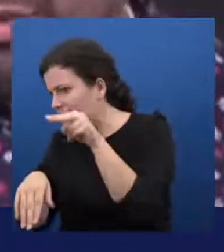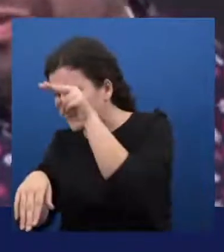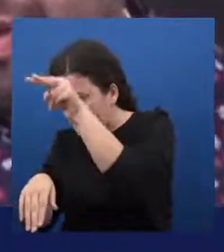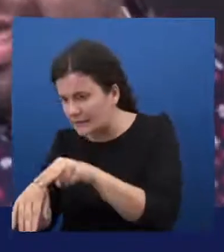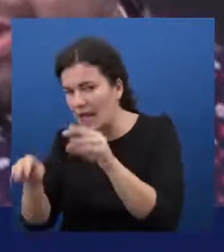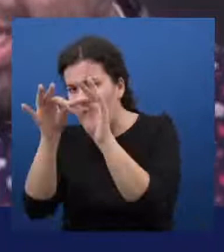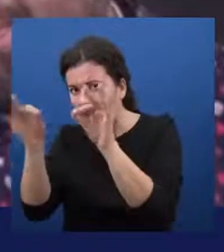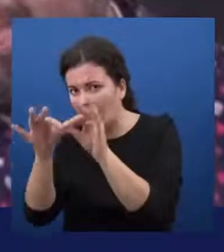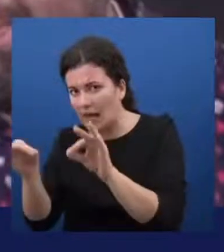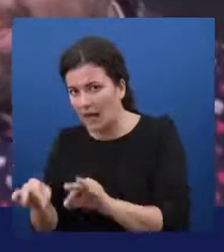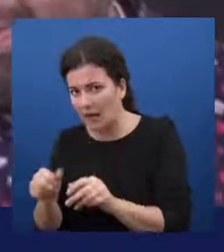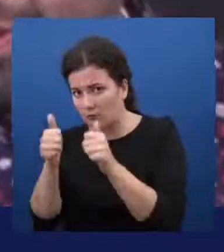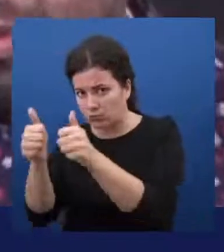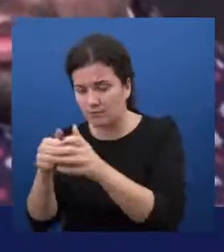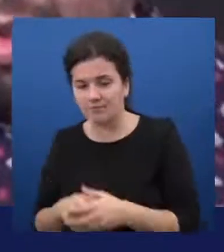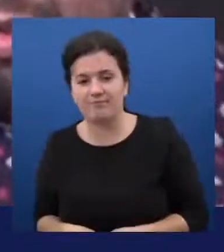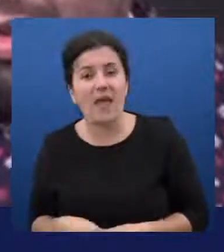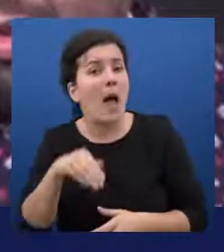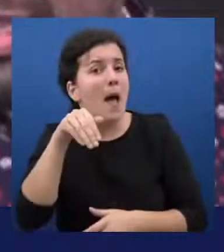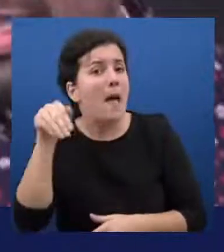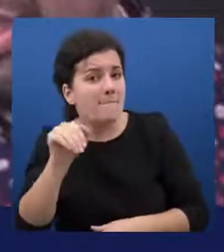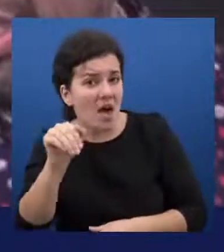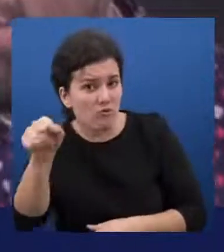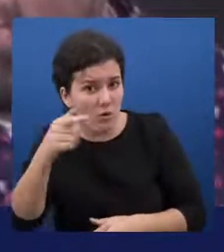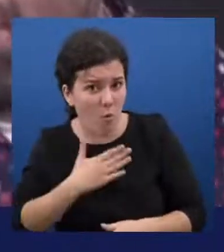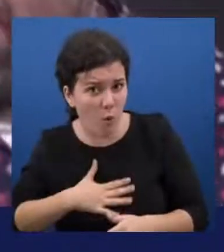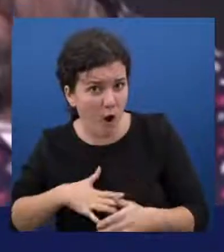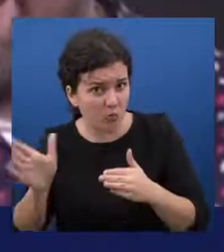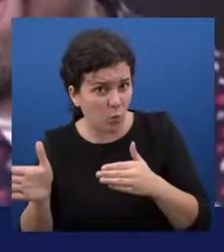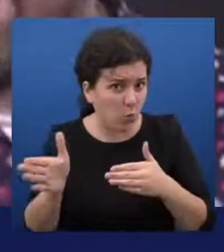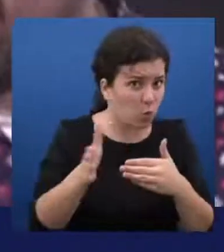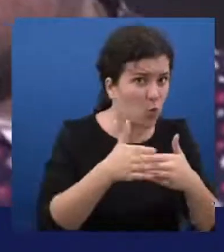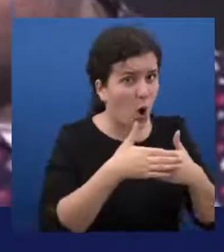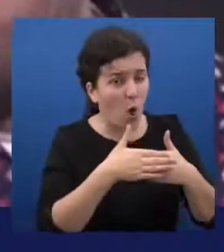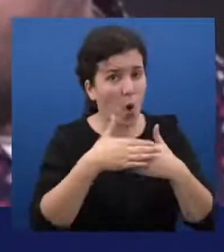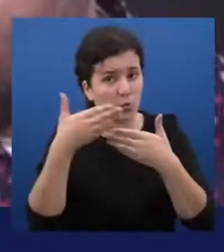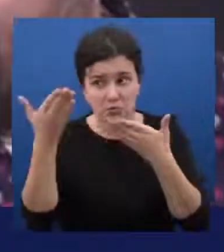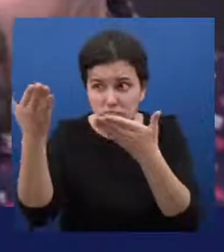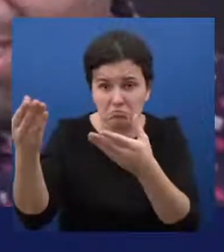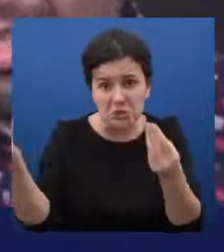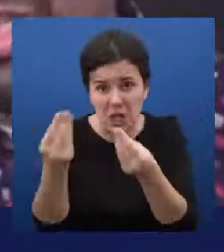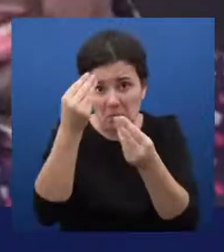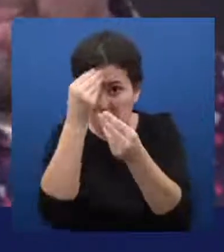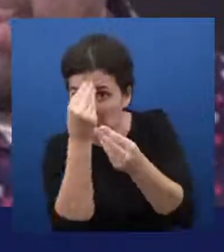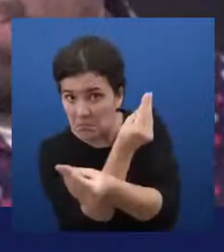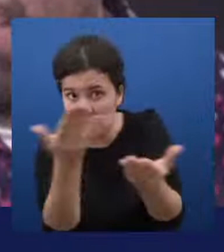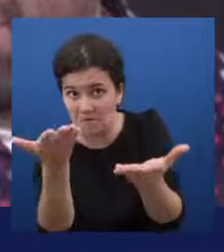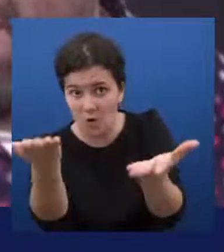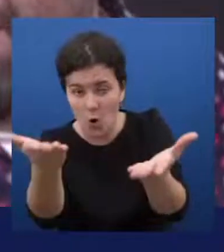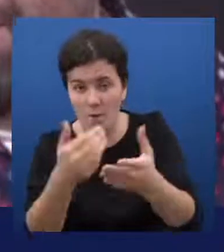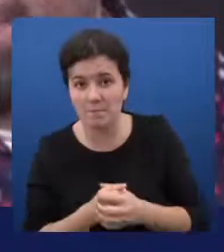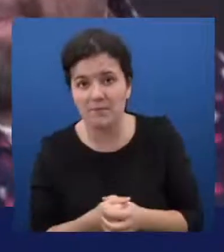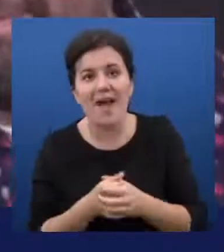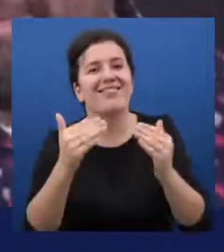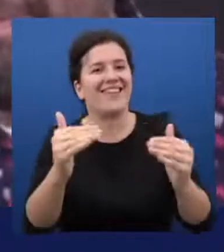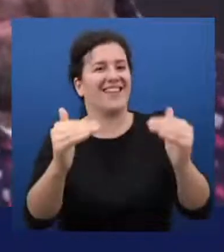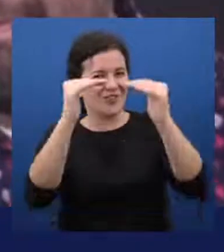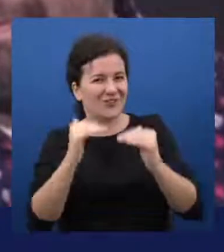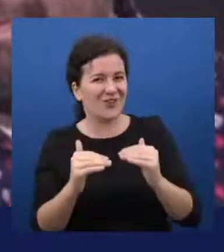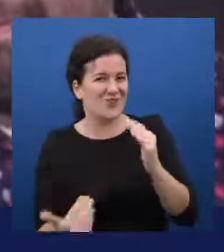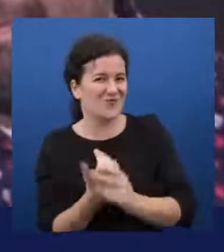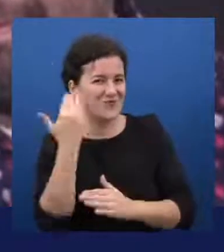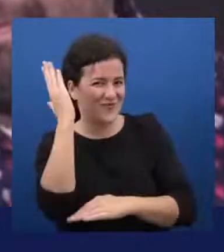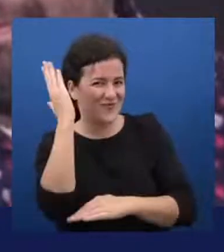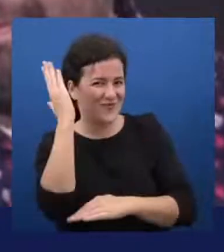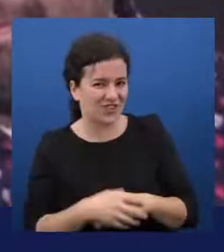to finish up before we start transitioning over to the next session that I'm super excited about? I